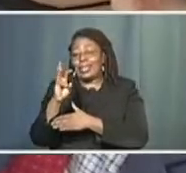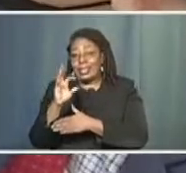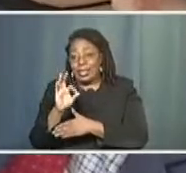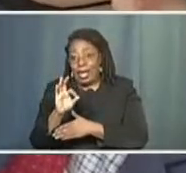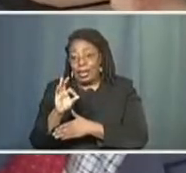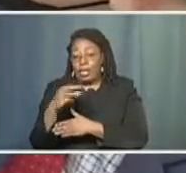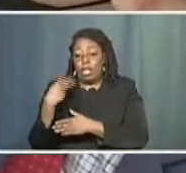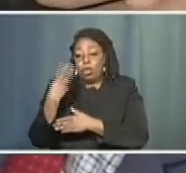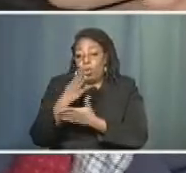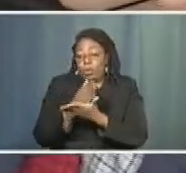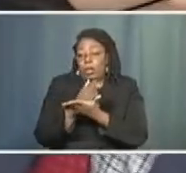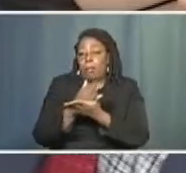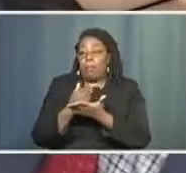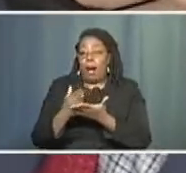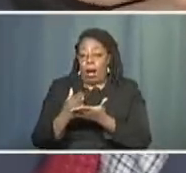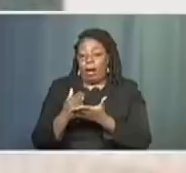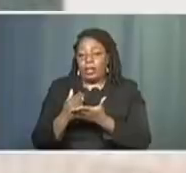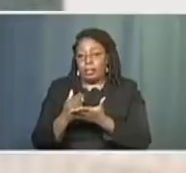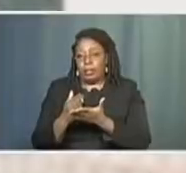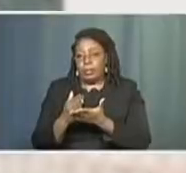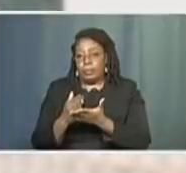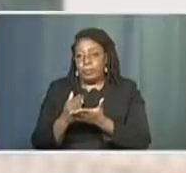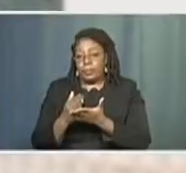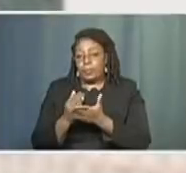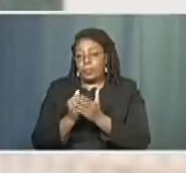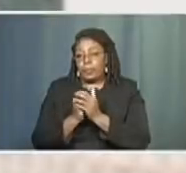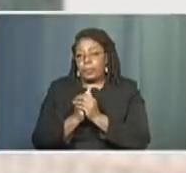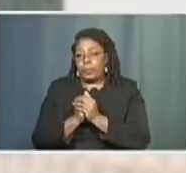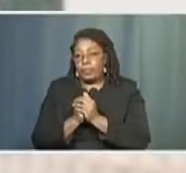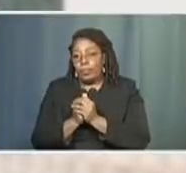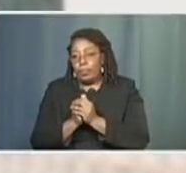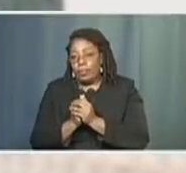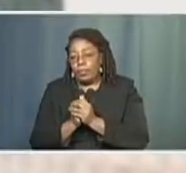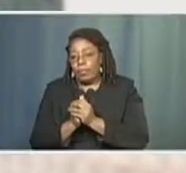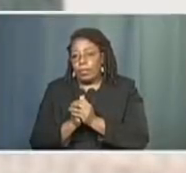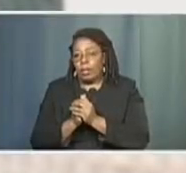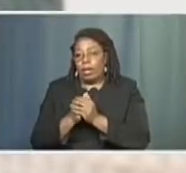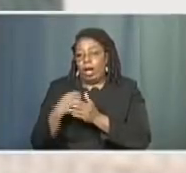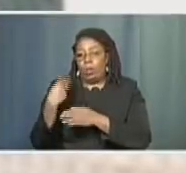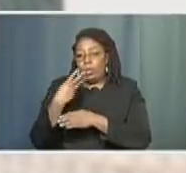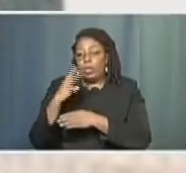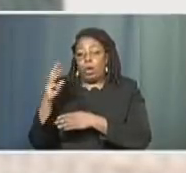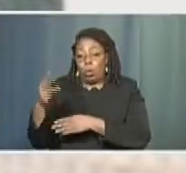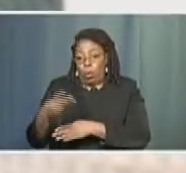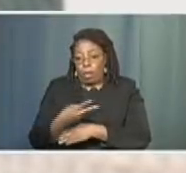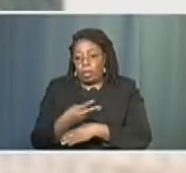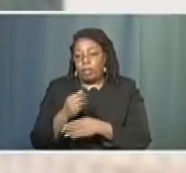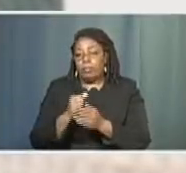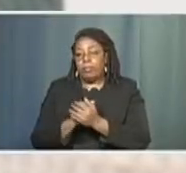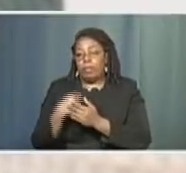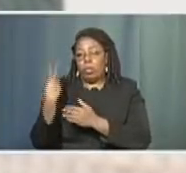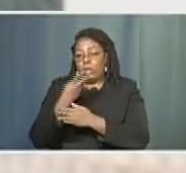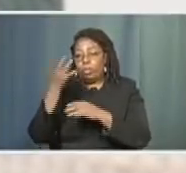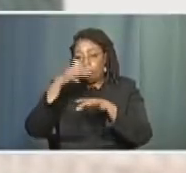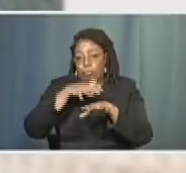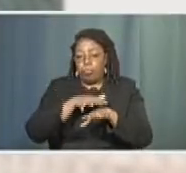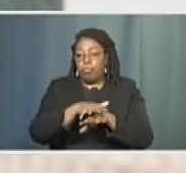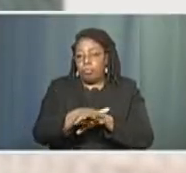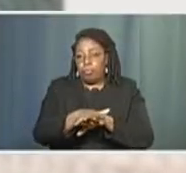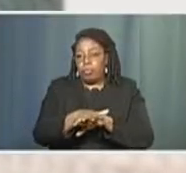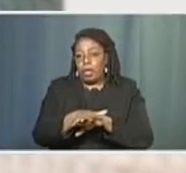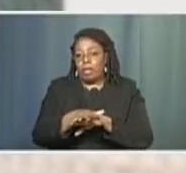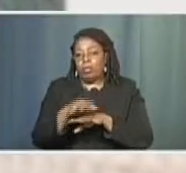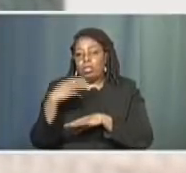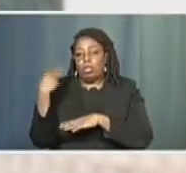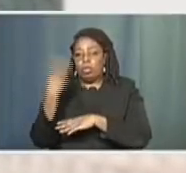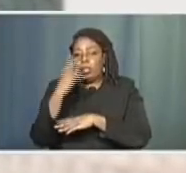Essentially, we were a part of an homogeneous recipe. We were welcomed, we were integrated, and we